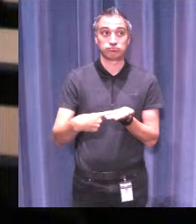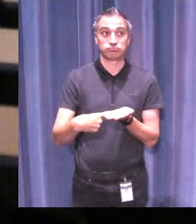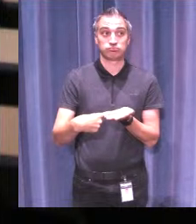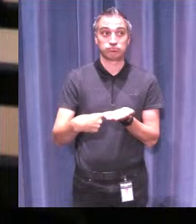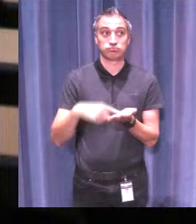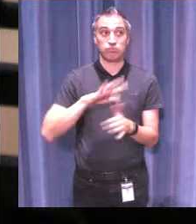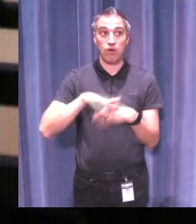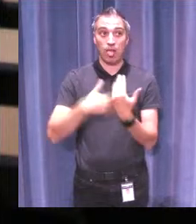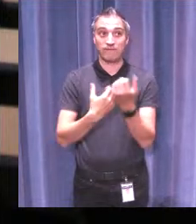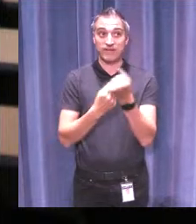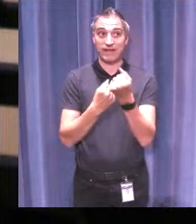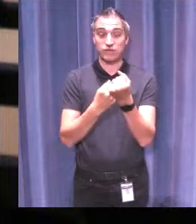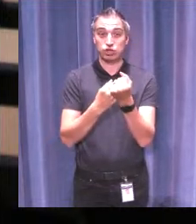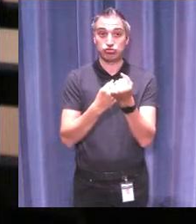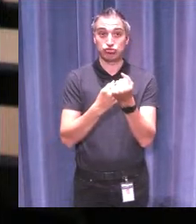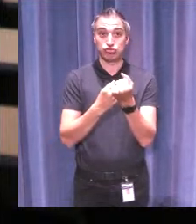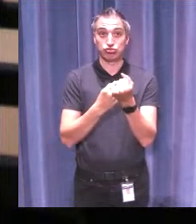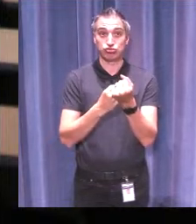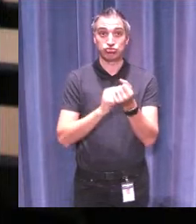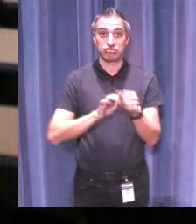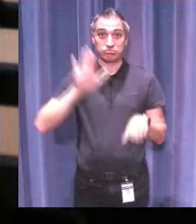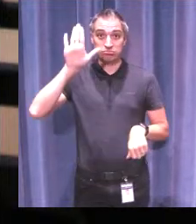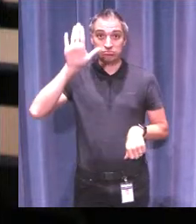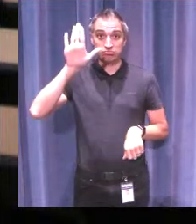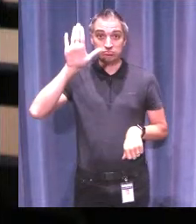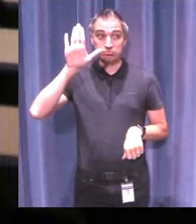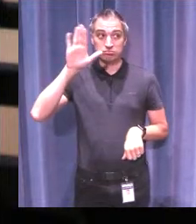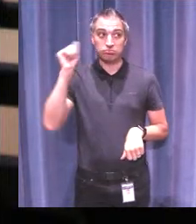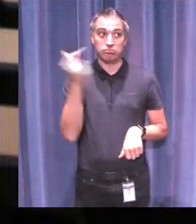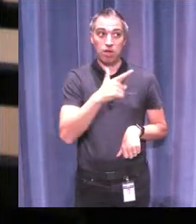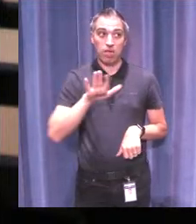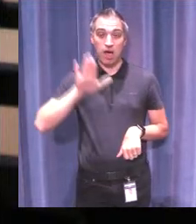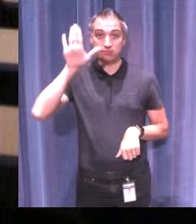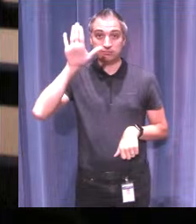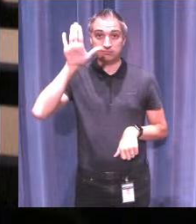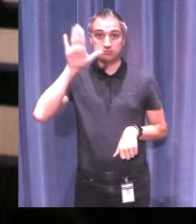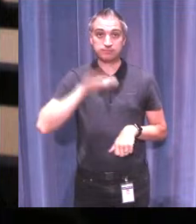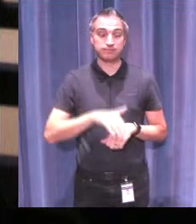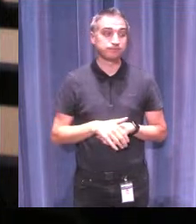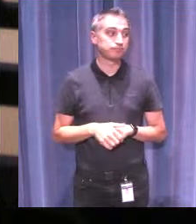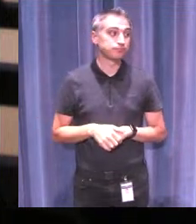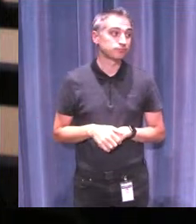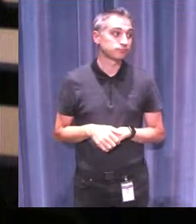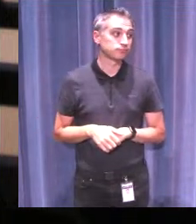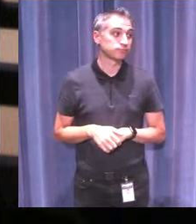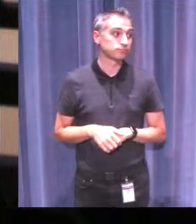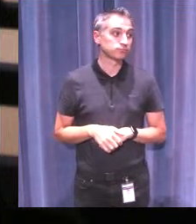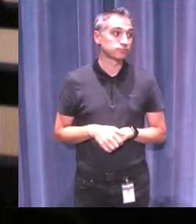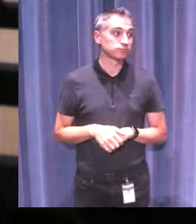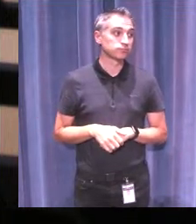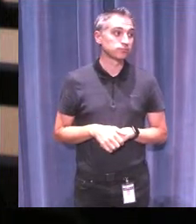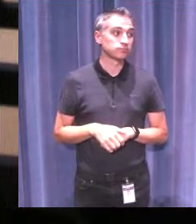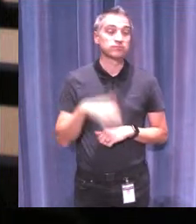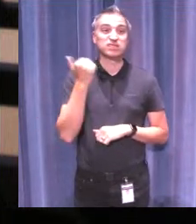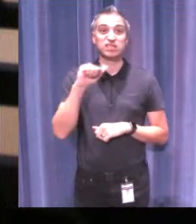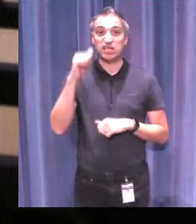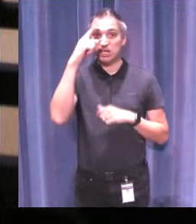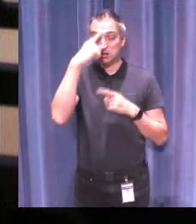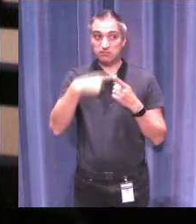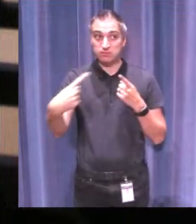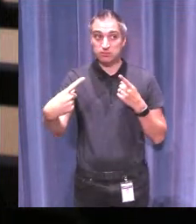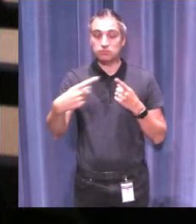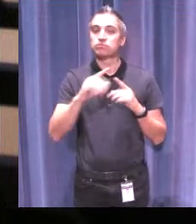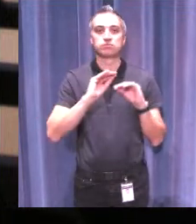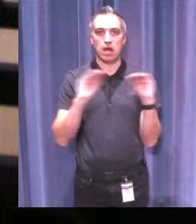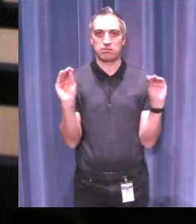All those in favor signify by saying aye. Aye. The ayes, any nays? The ayes have